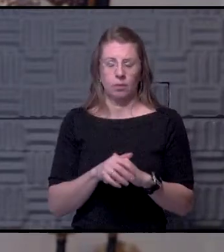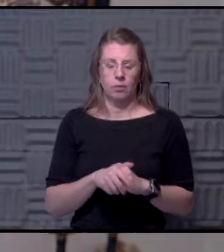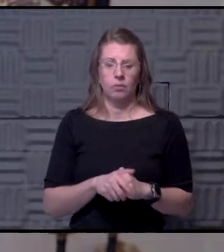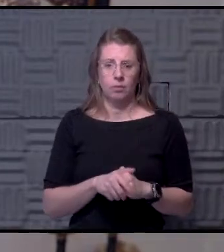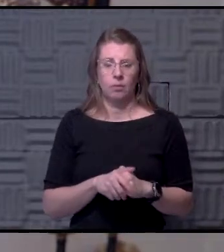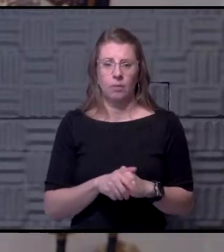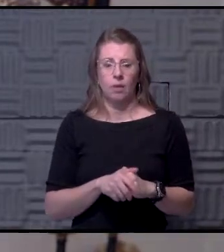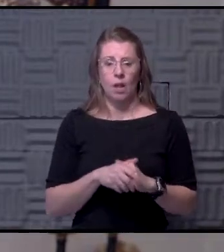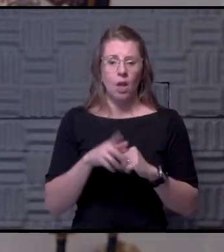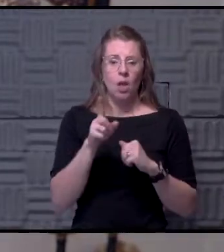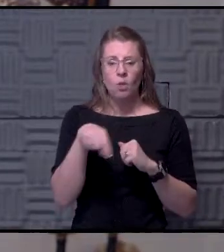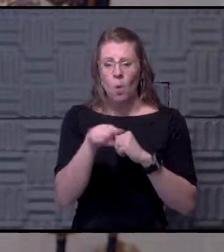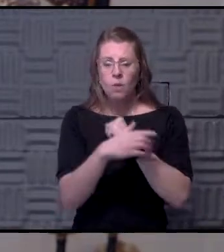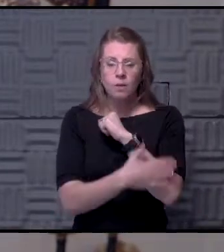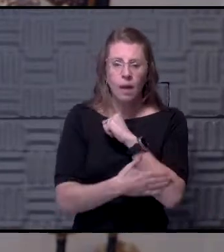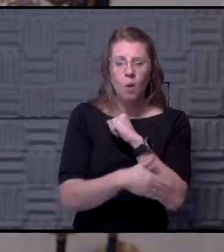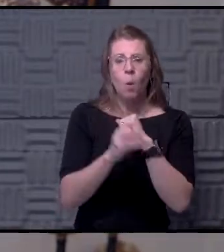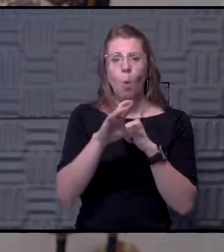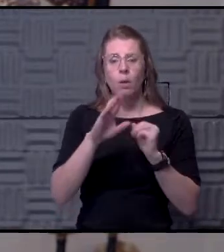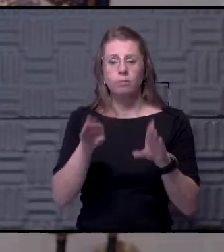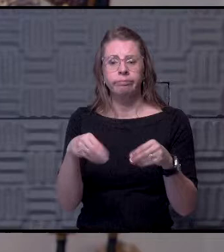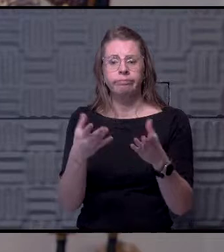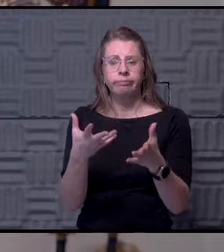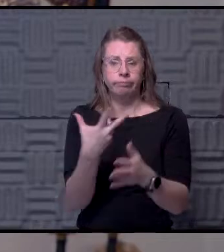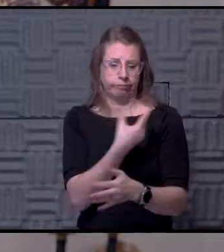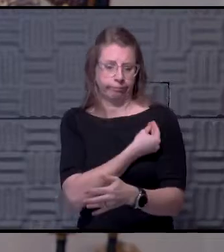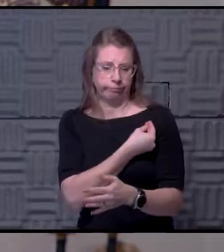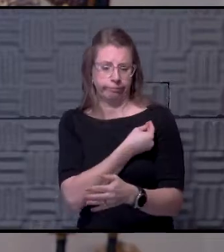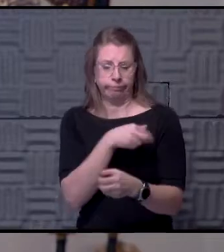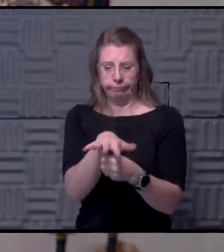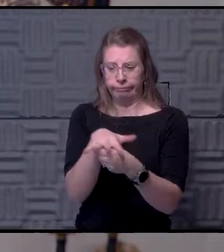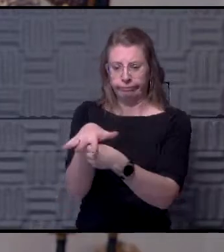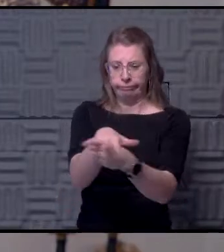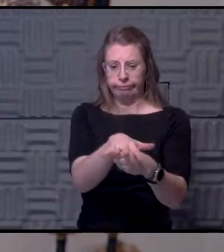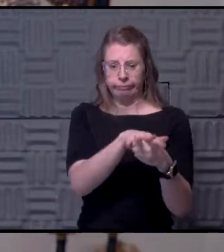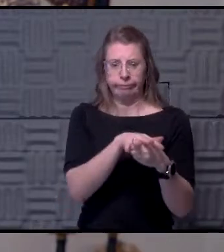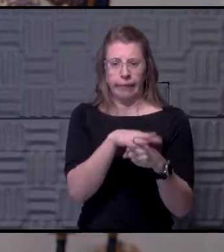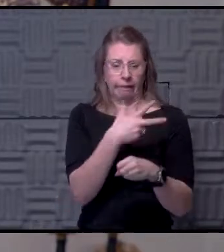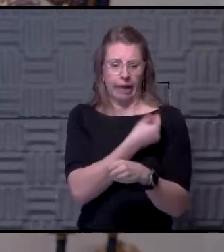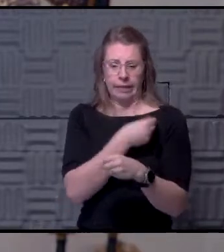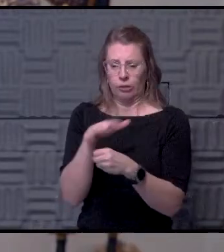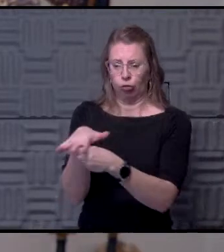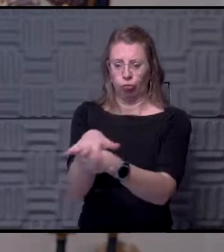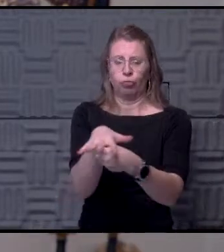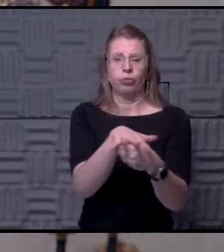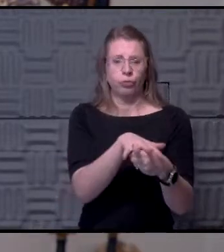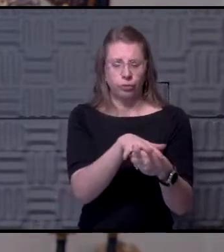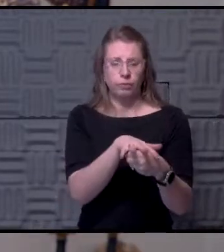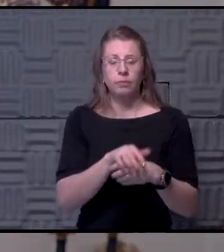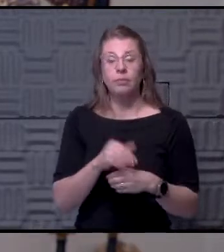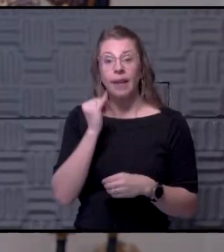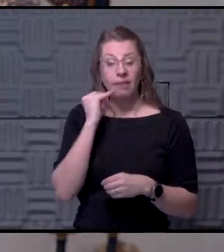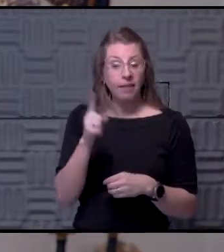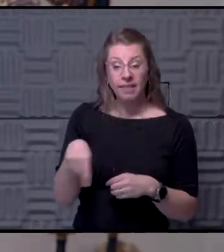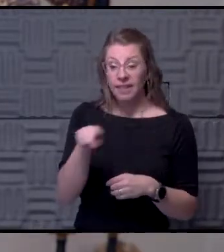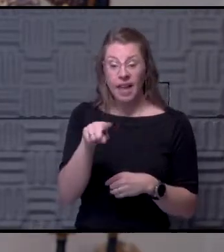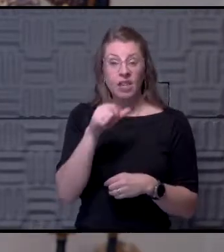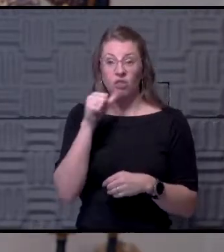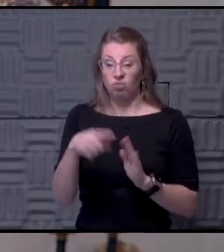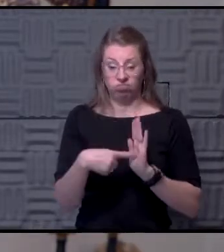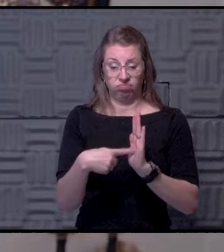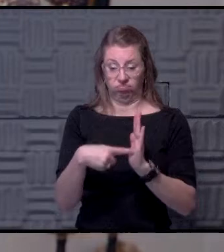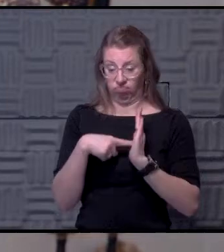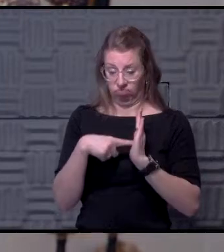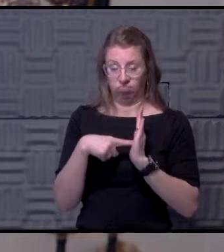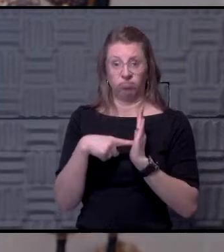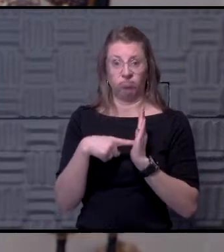those counties or those administrating entities, those sites, those vaccination sites, if they don't demonstrate to